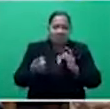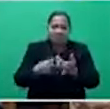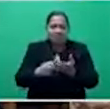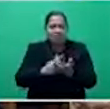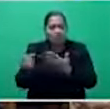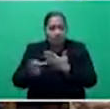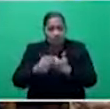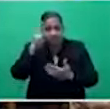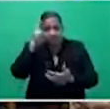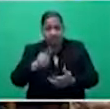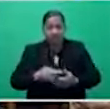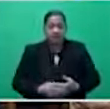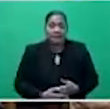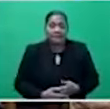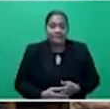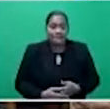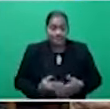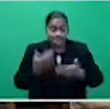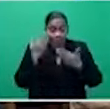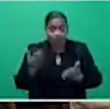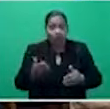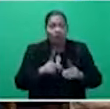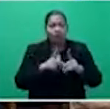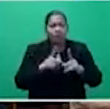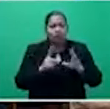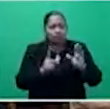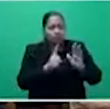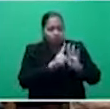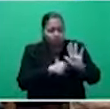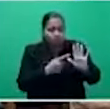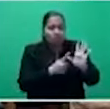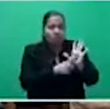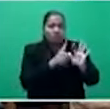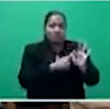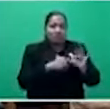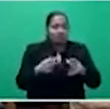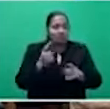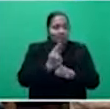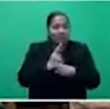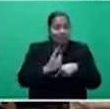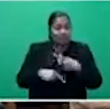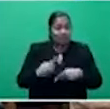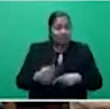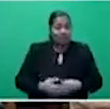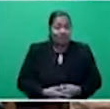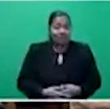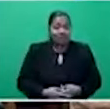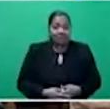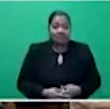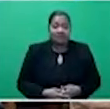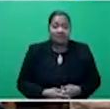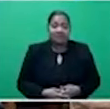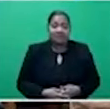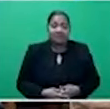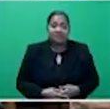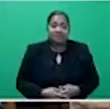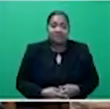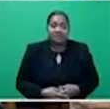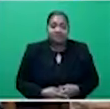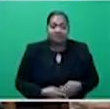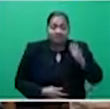Honourable Chale talked about, we have we have deserted